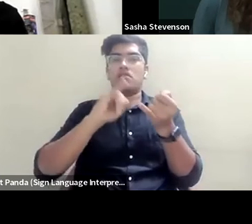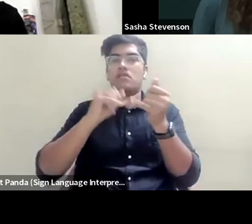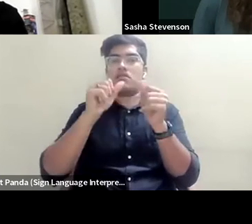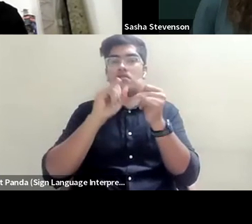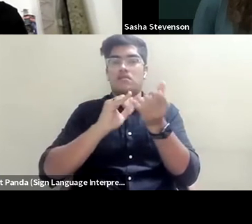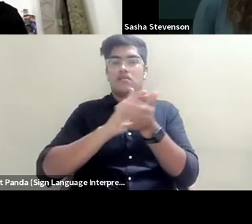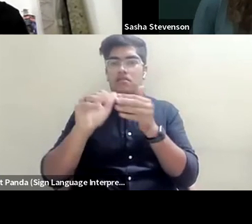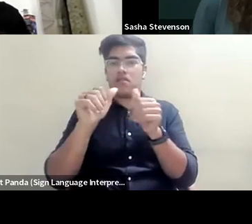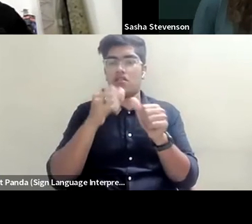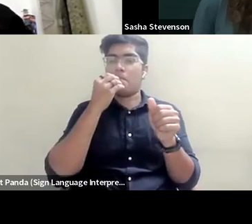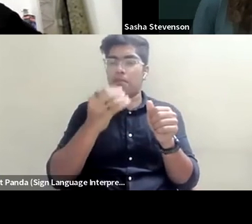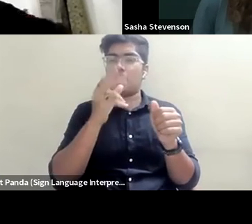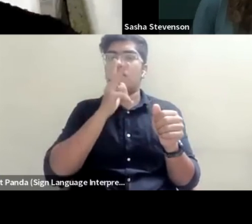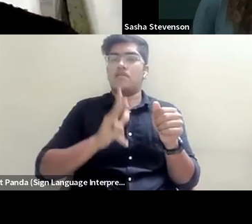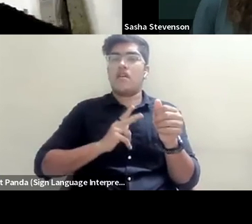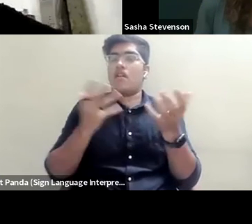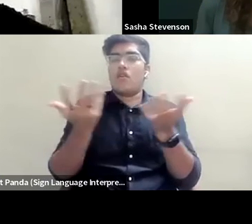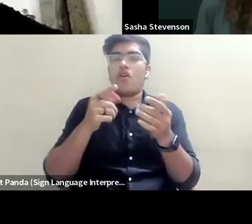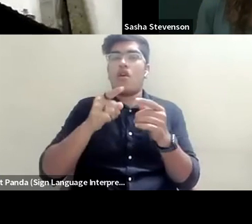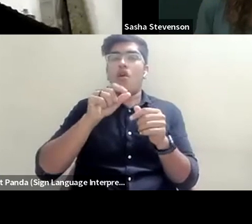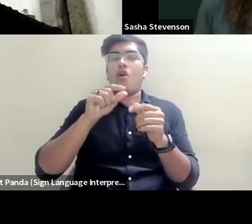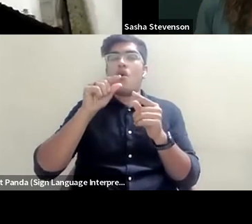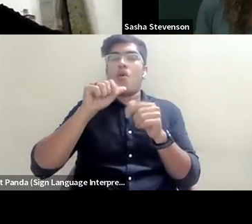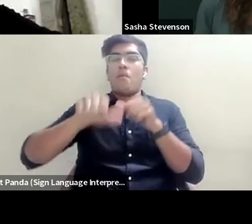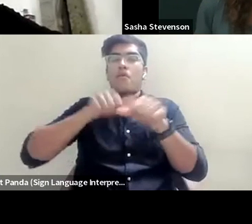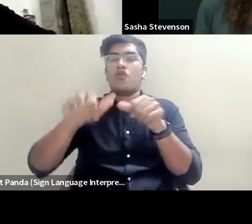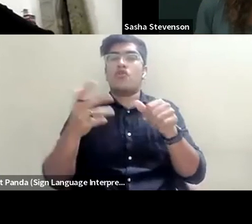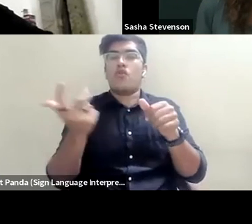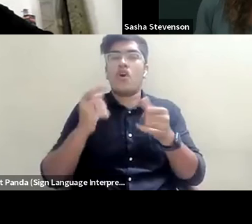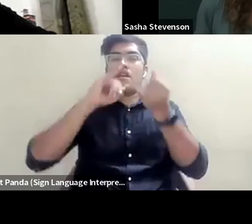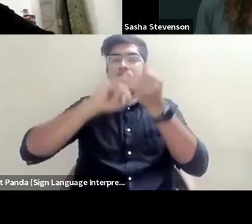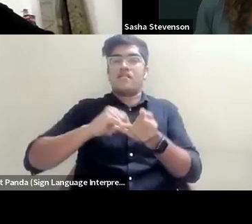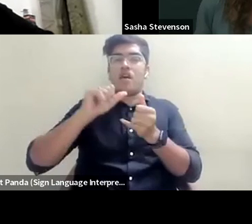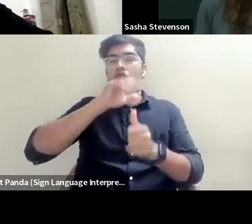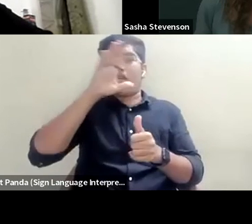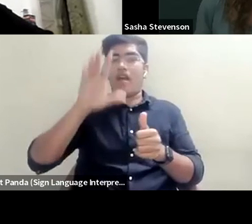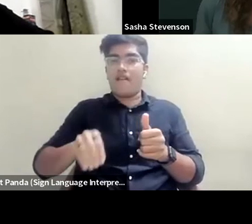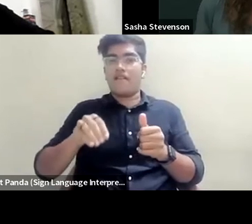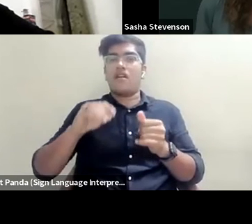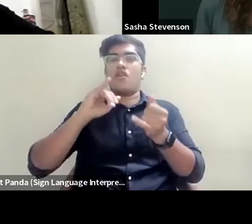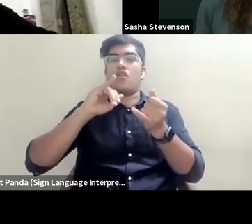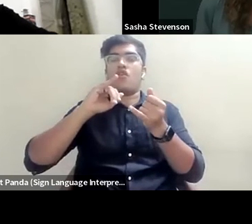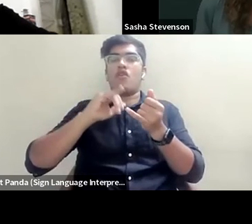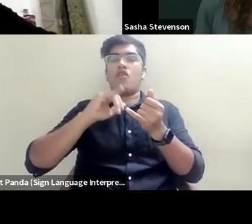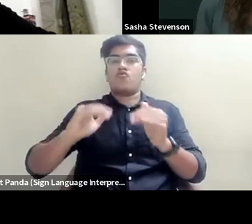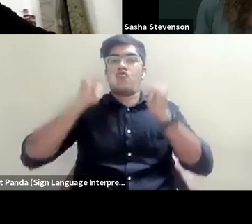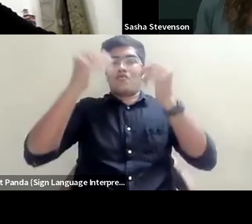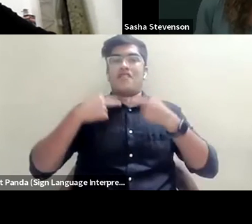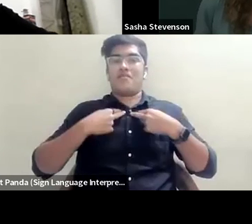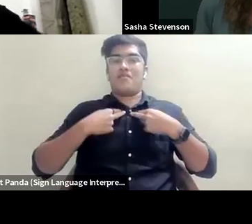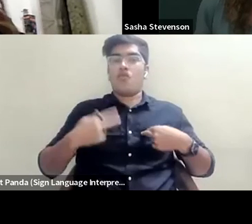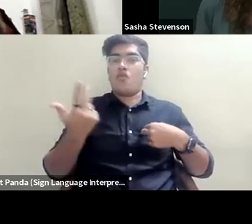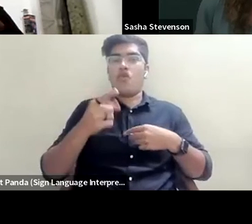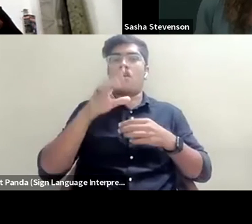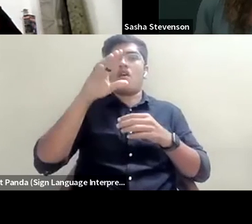Sasha, what the process is for the appointment of judges to the South African Supreme Court, by which I think he means the